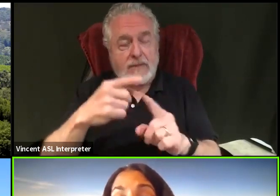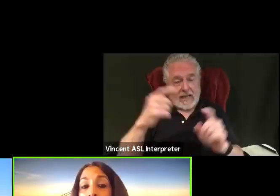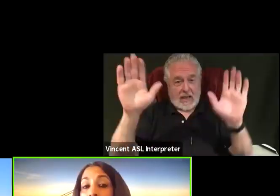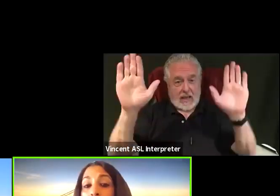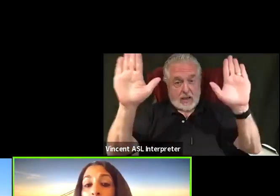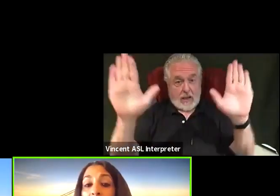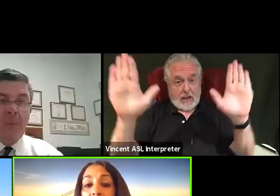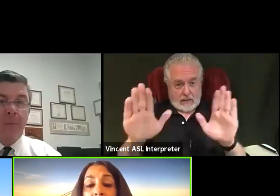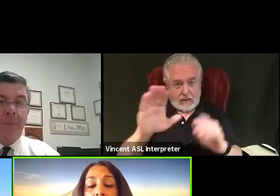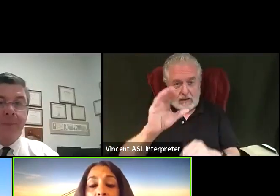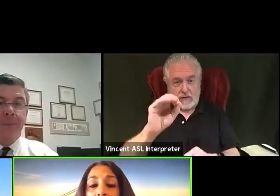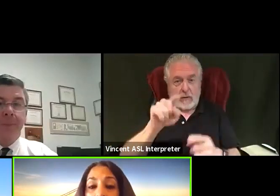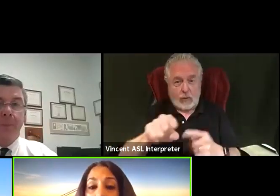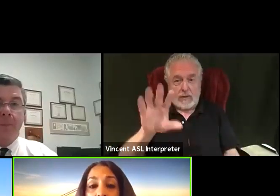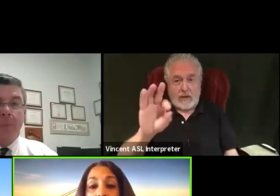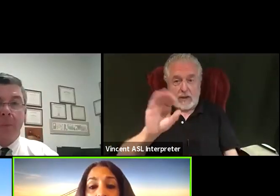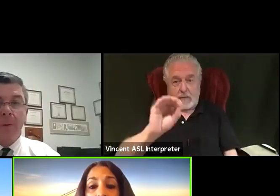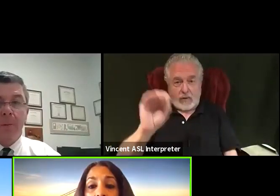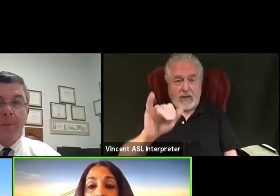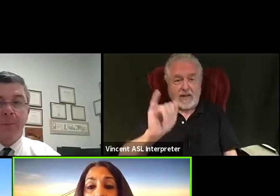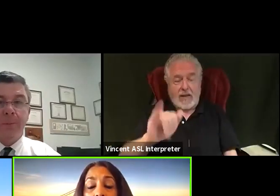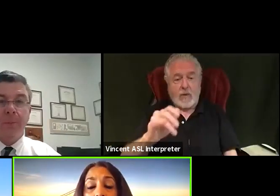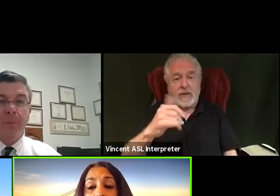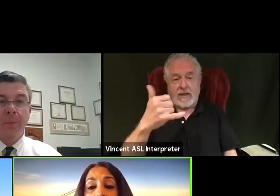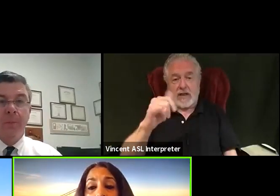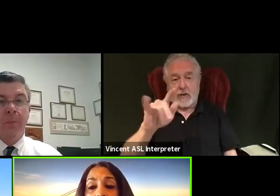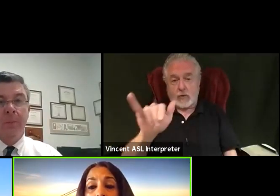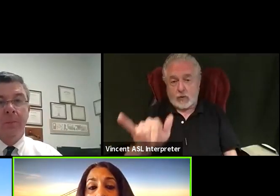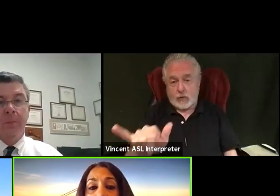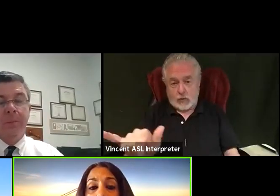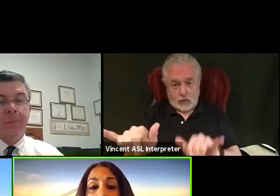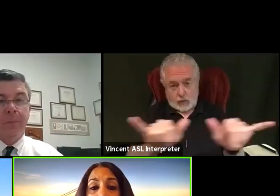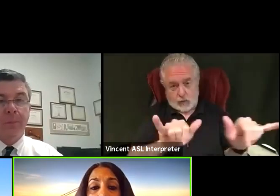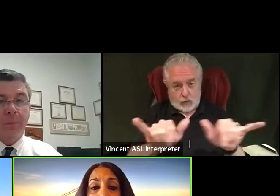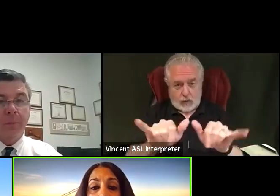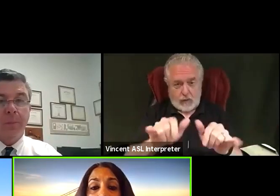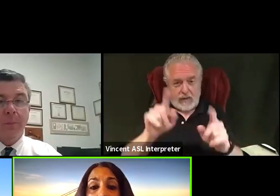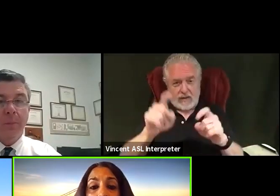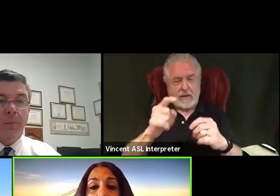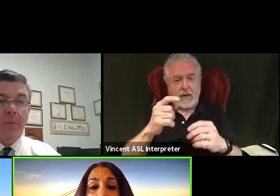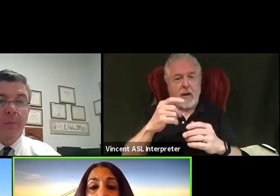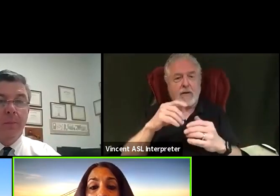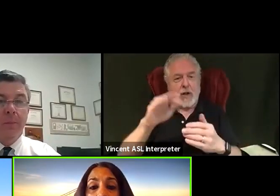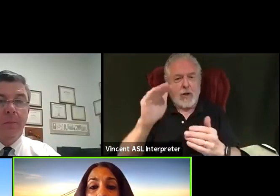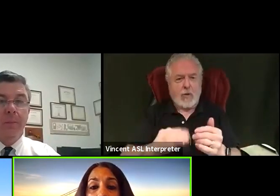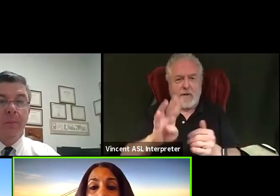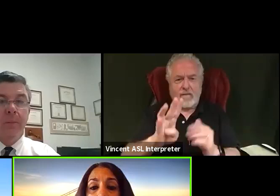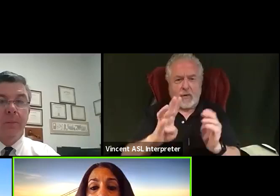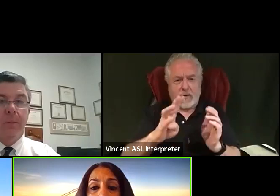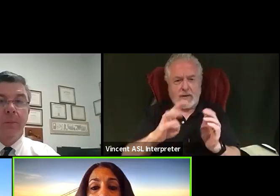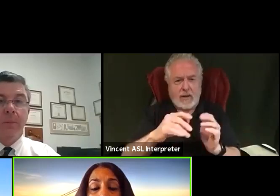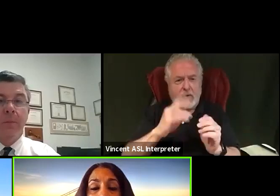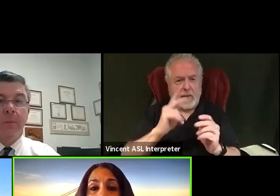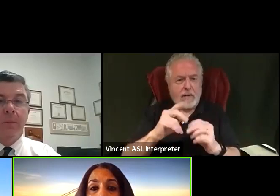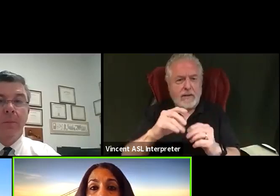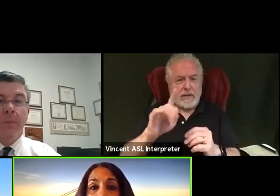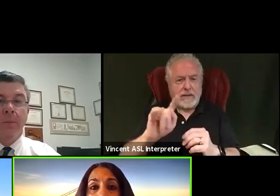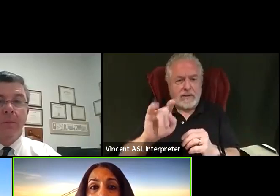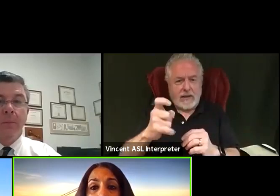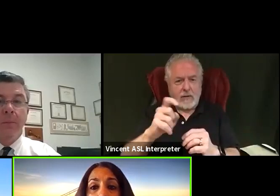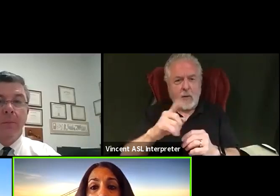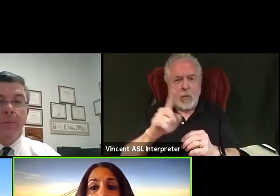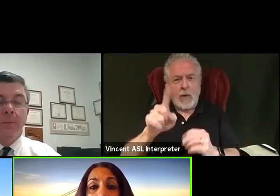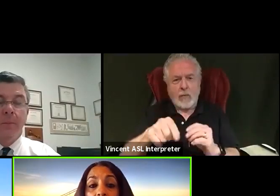at 0.9%, and that's within the yellow tier. And our testing positivity in the lowest quartile of the Healthy Places Index